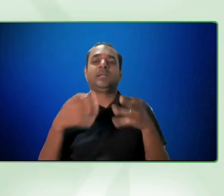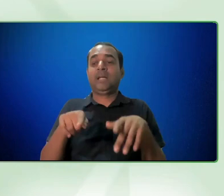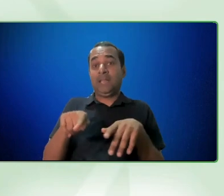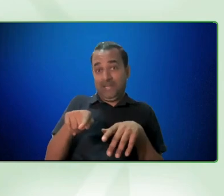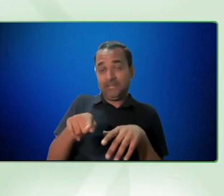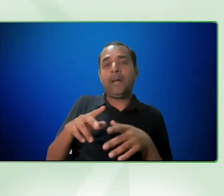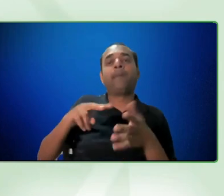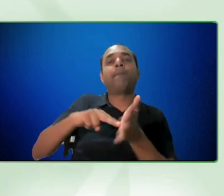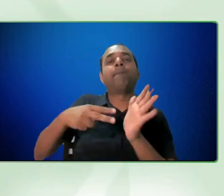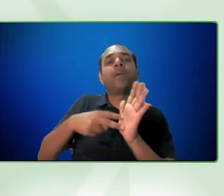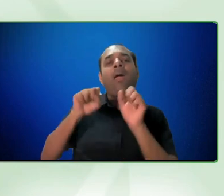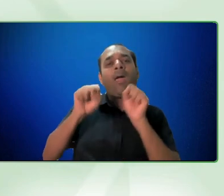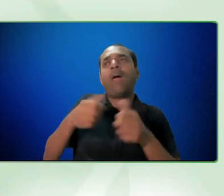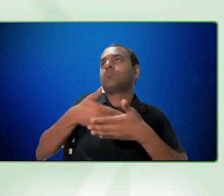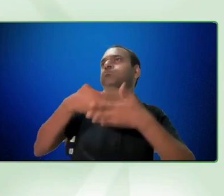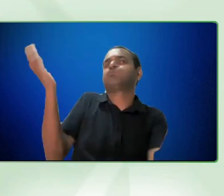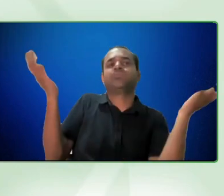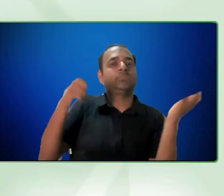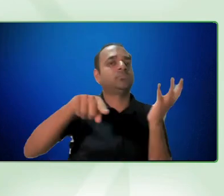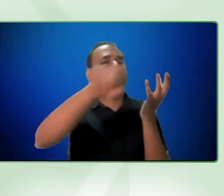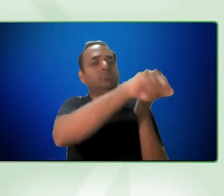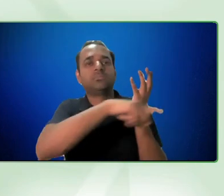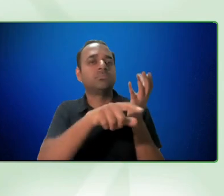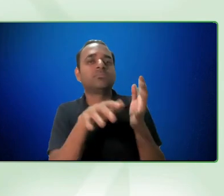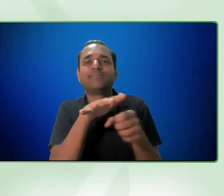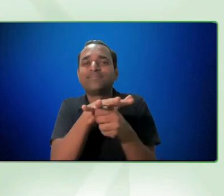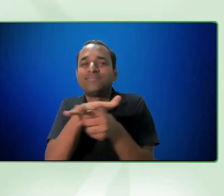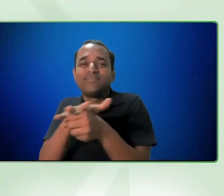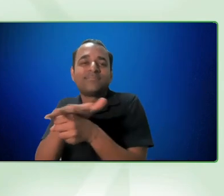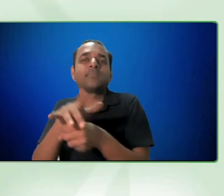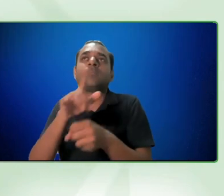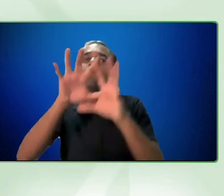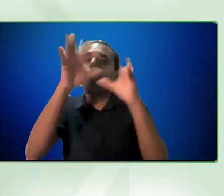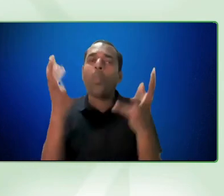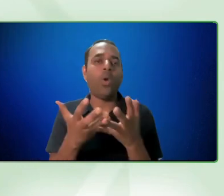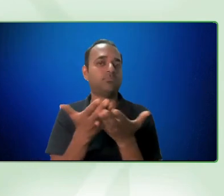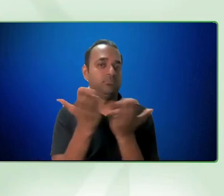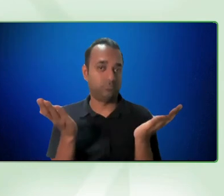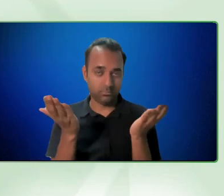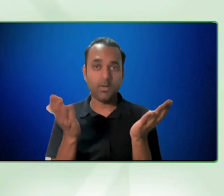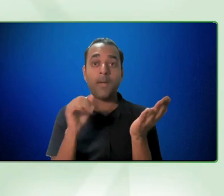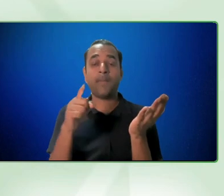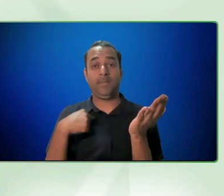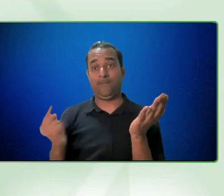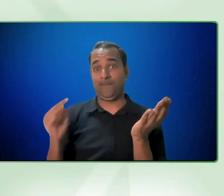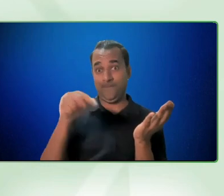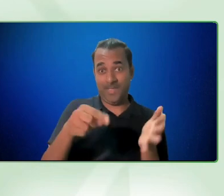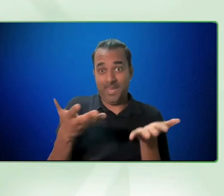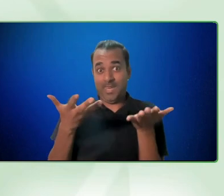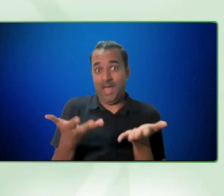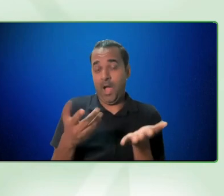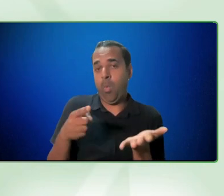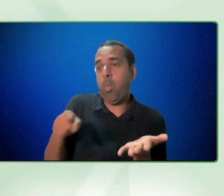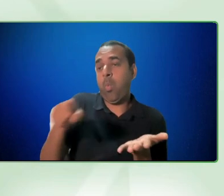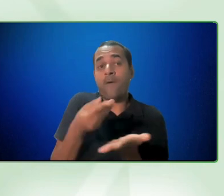a ton more development dollars to be spent on the existing app itself? I believe it's called an SDT card.